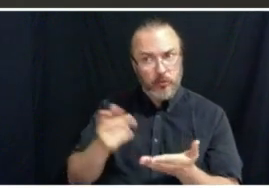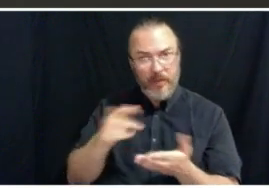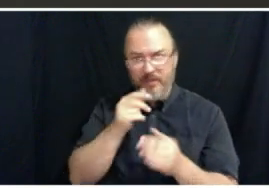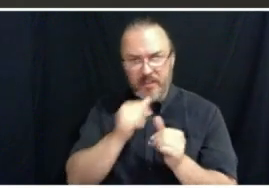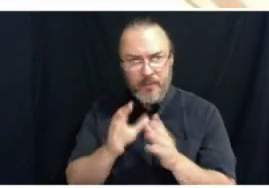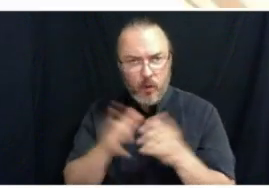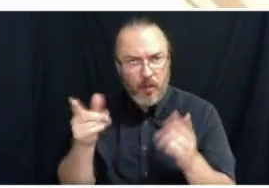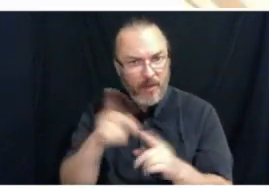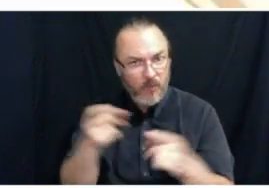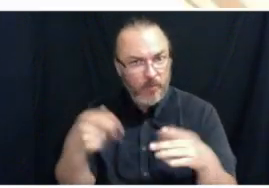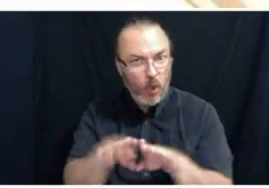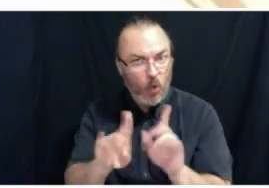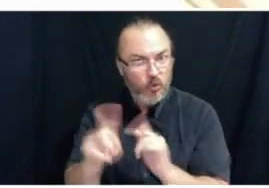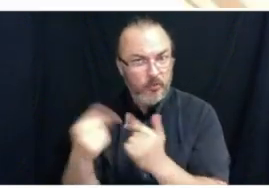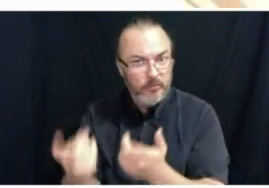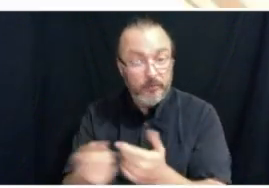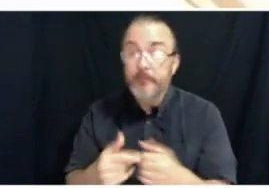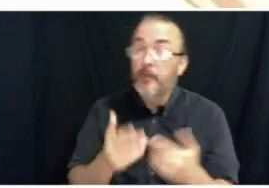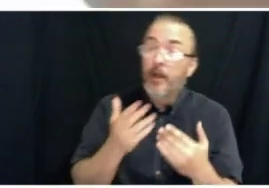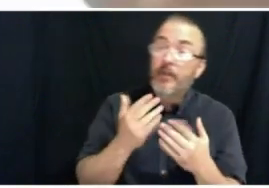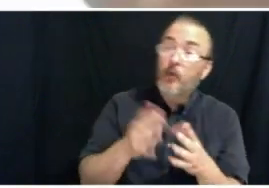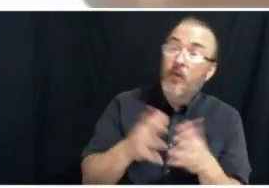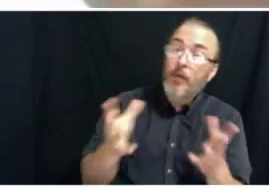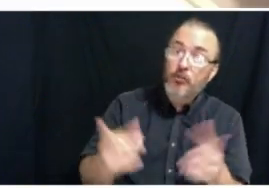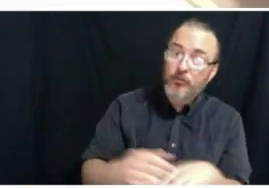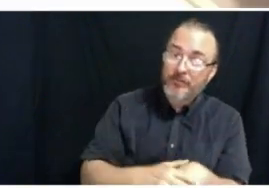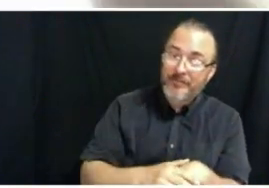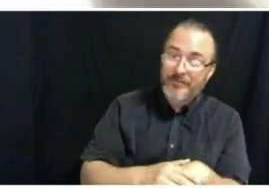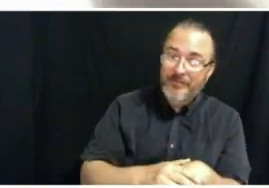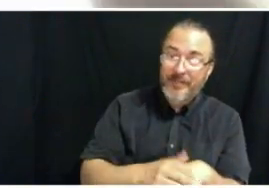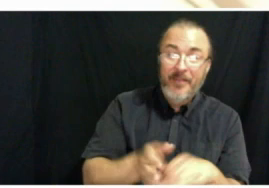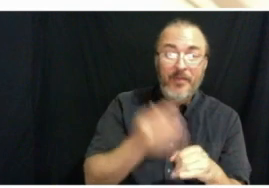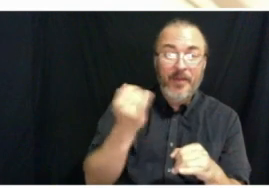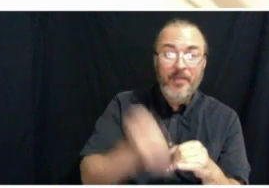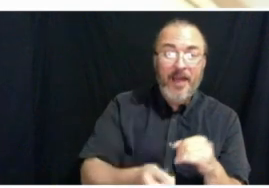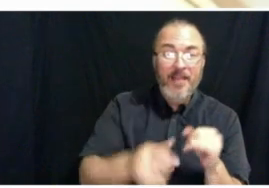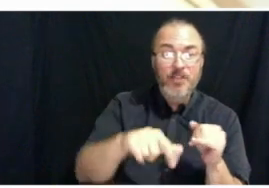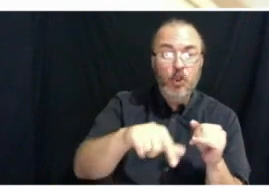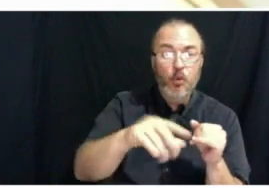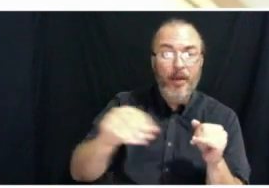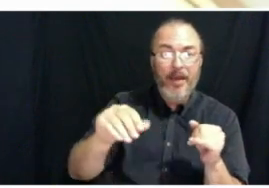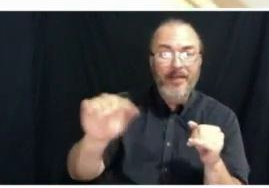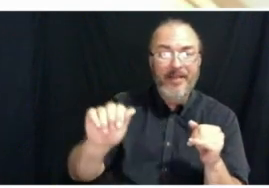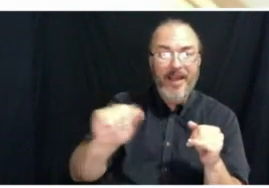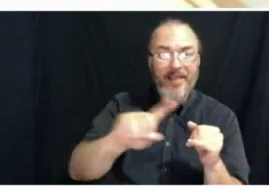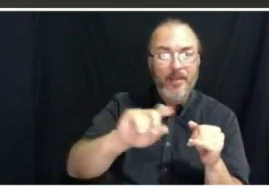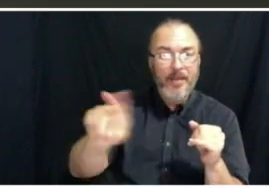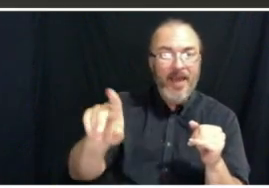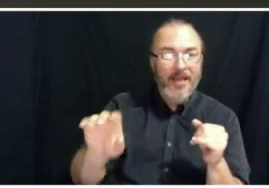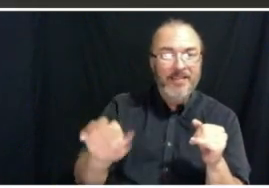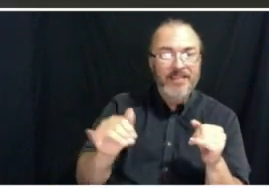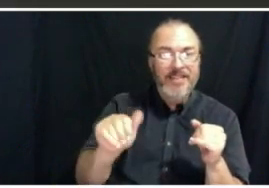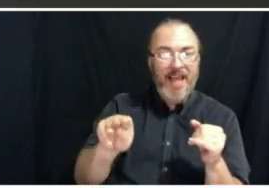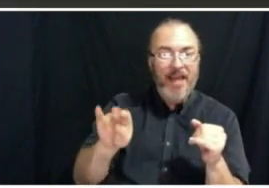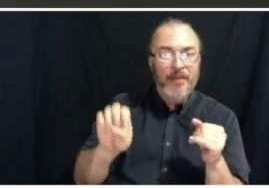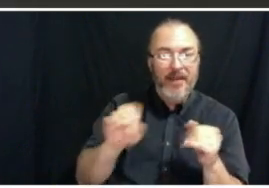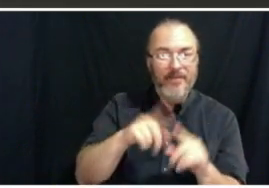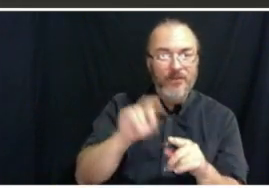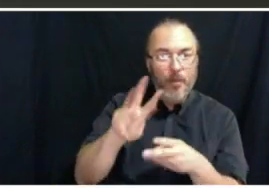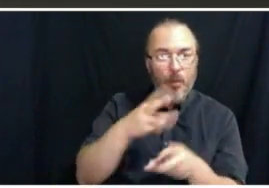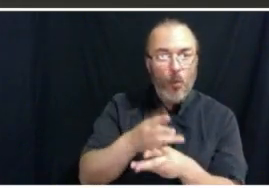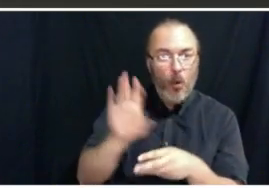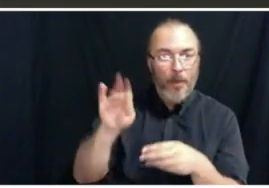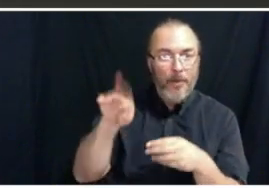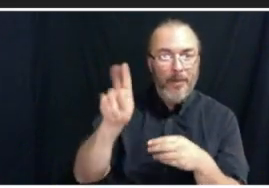Thank you very much, Manos. Our last Q&A question I'll direct to Jaime Saavedra at the World Bank. So, we just heard from